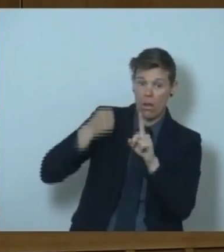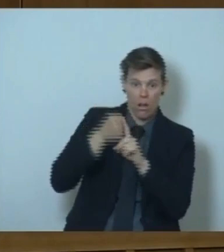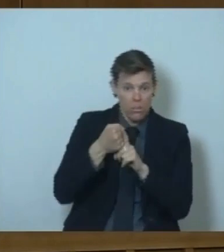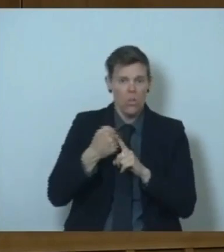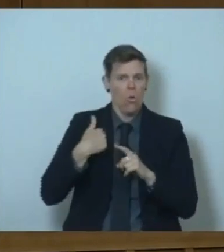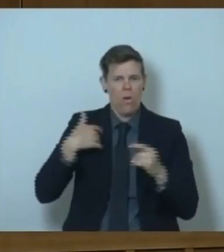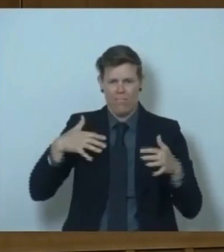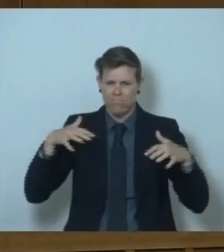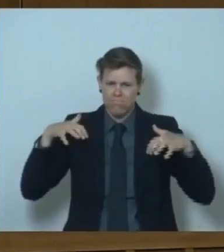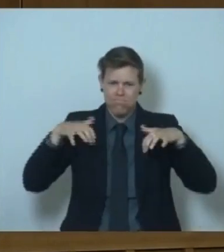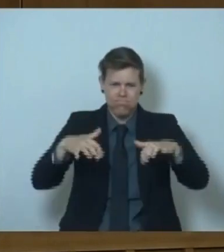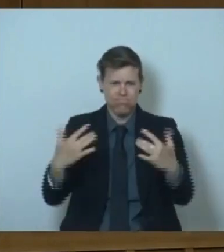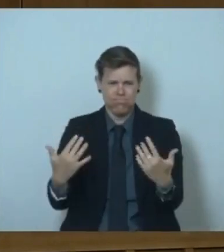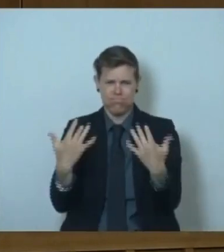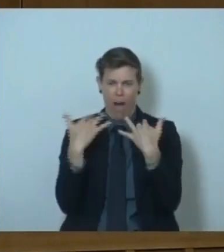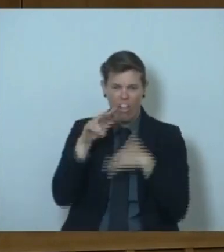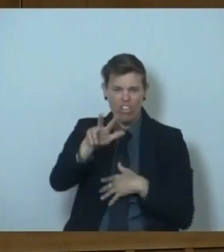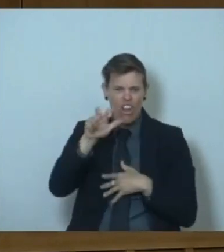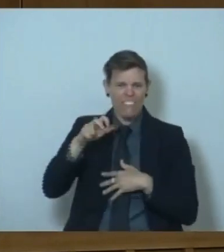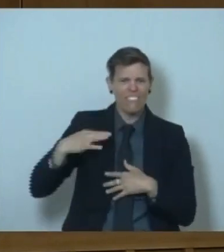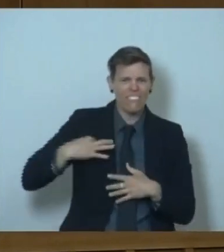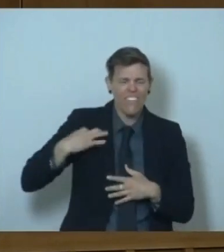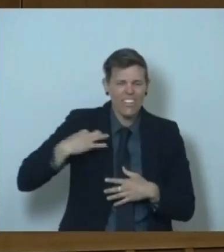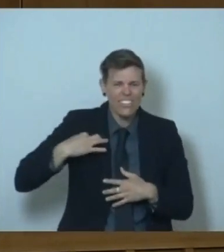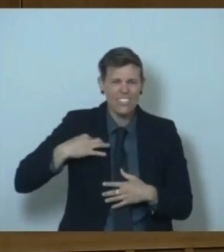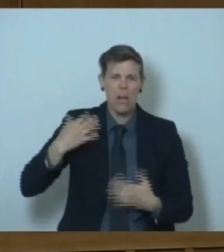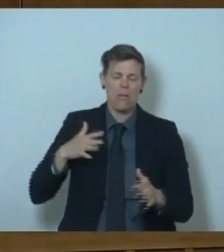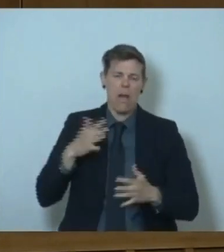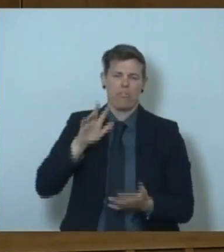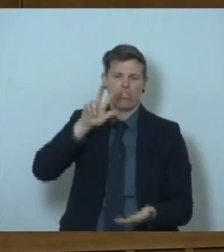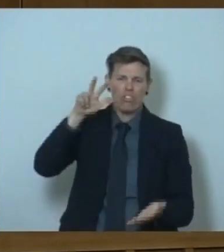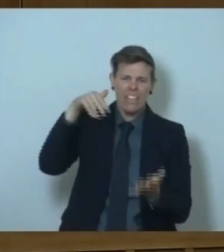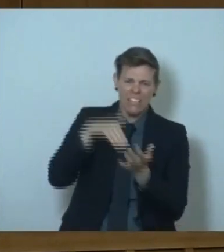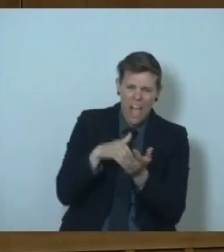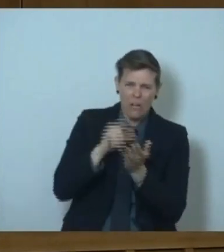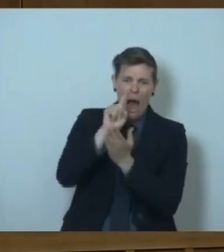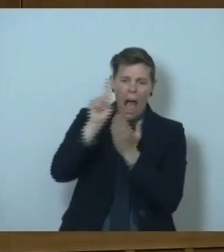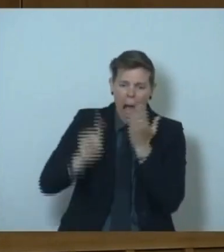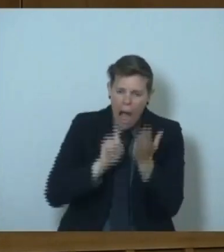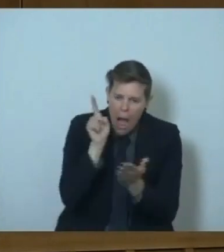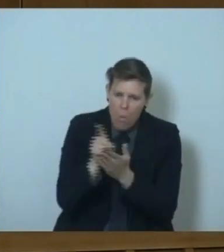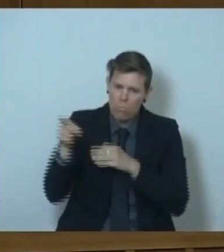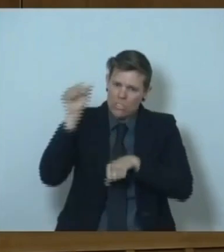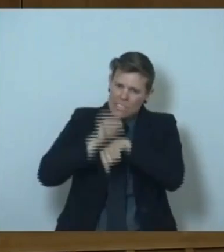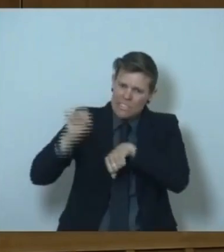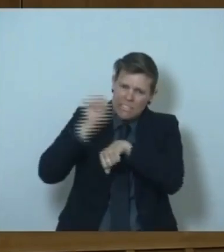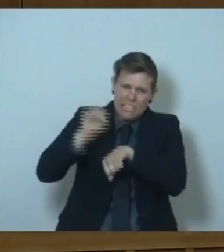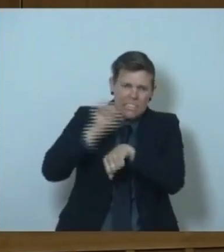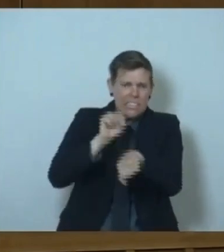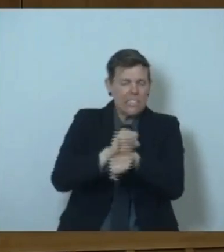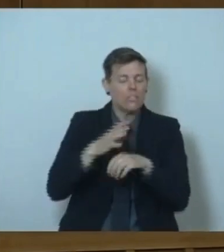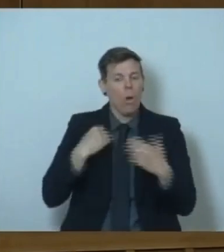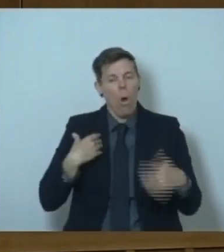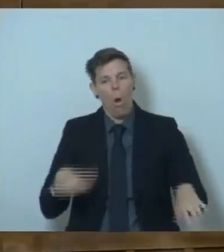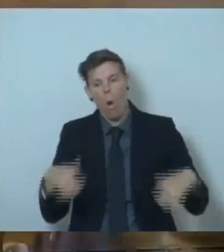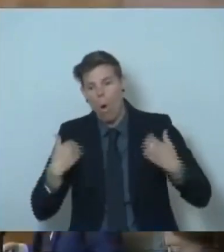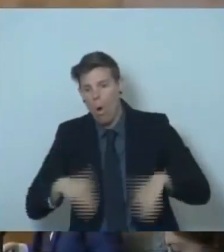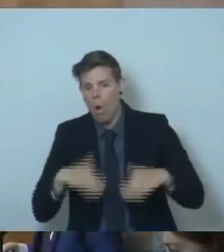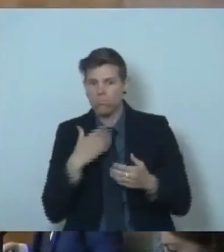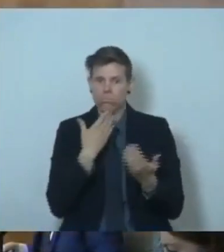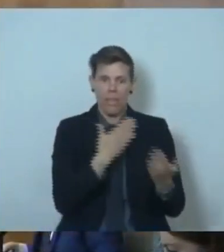3,883 volunteer hours. So congratulations to the MRC, and thank you to our MRC volunteers.